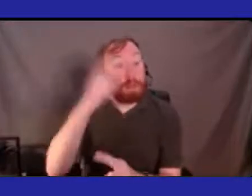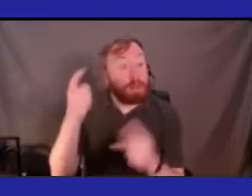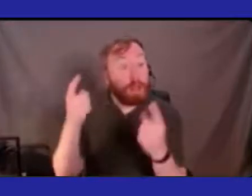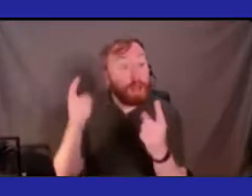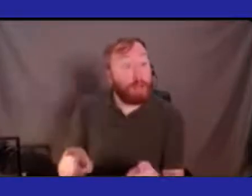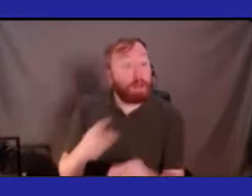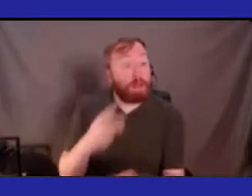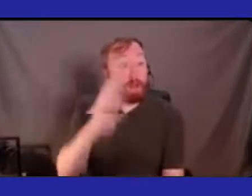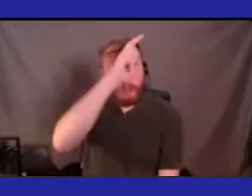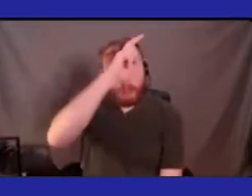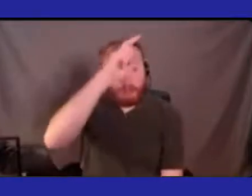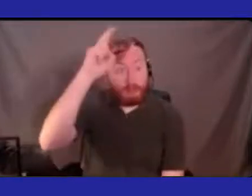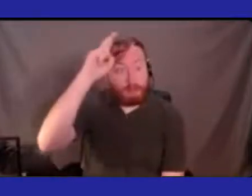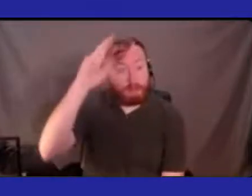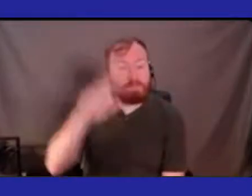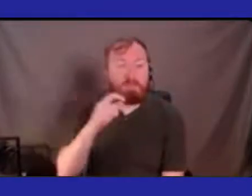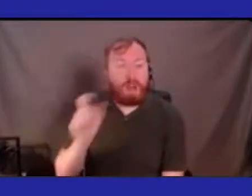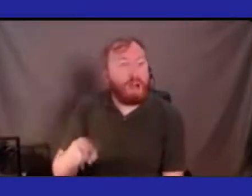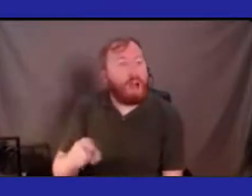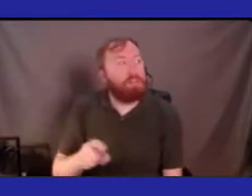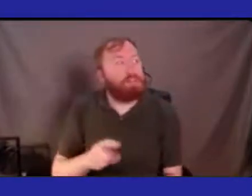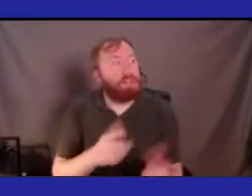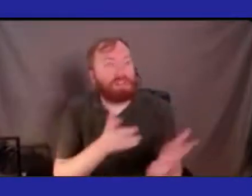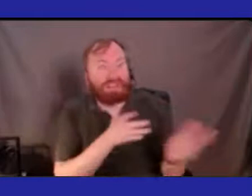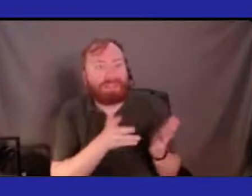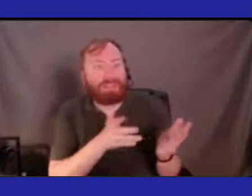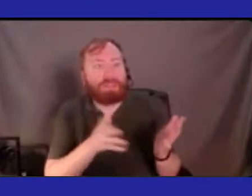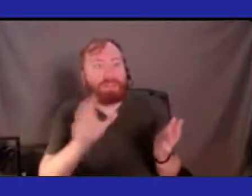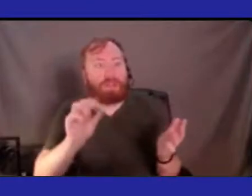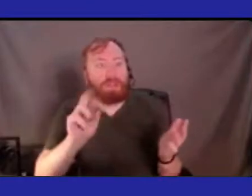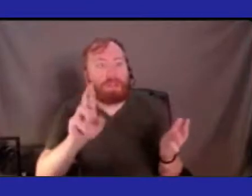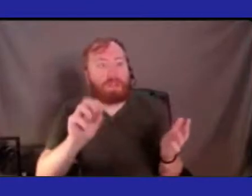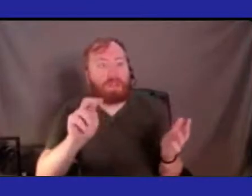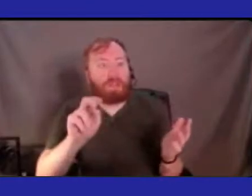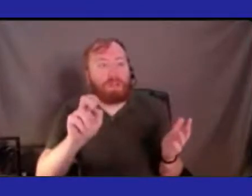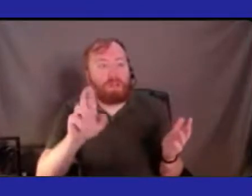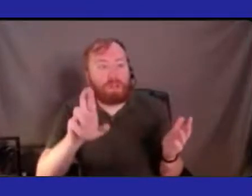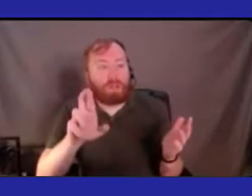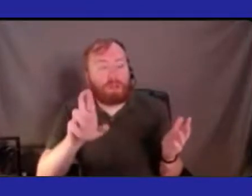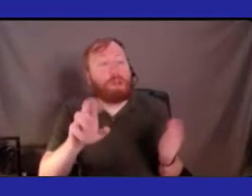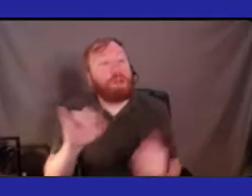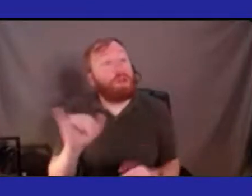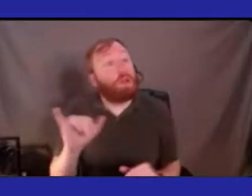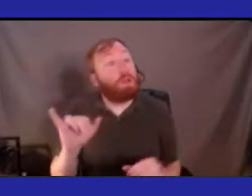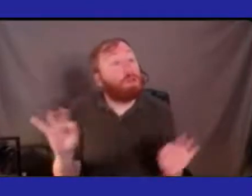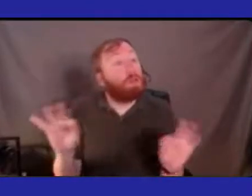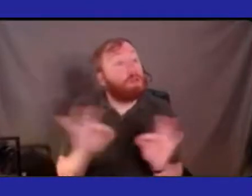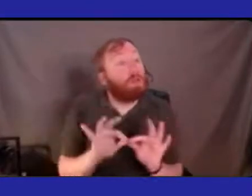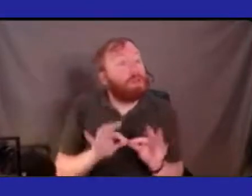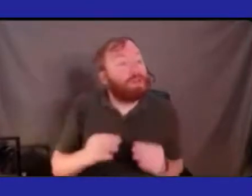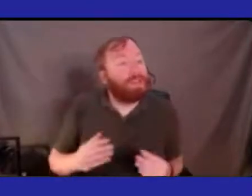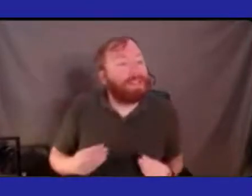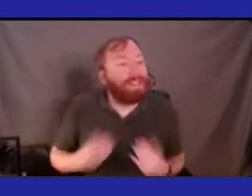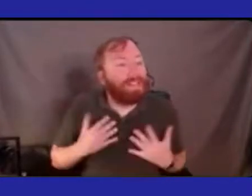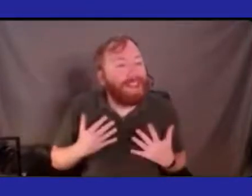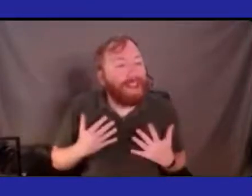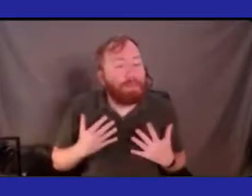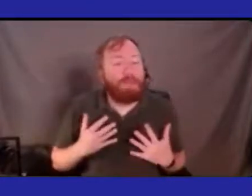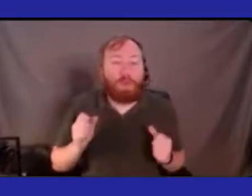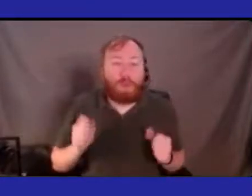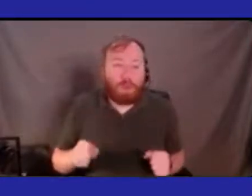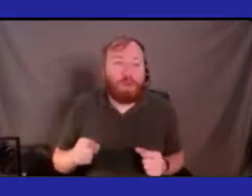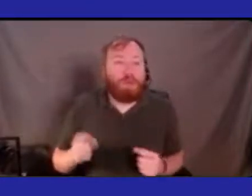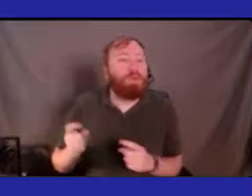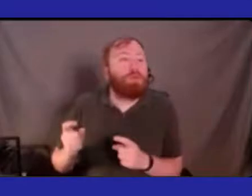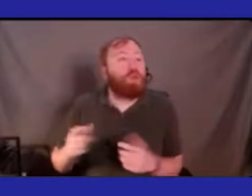I didn't have to answer to the coroner. And the other part, I was very happy we were able to donate her body to medical science,